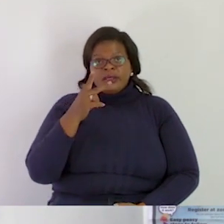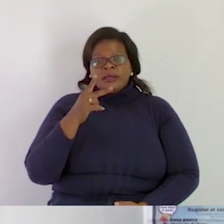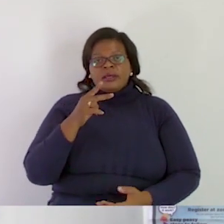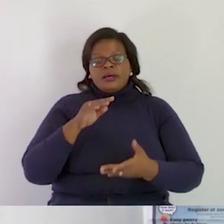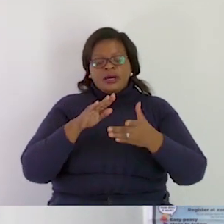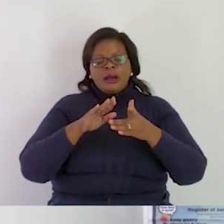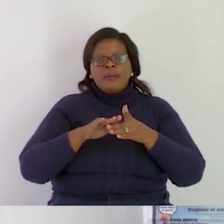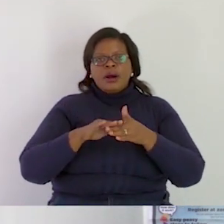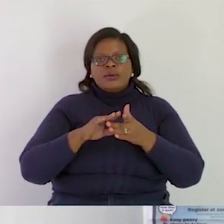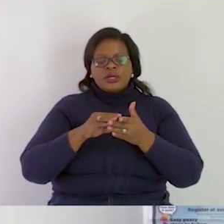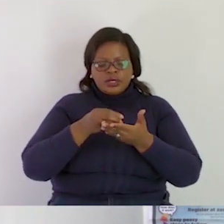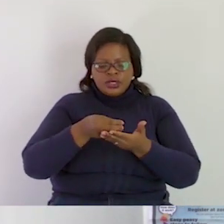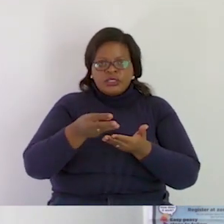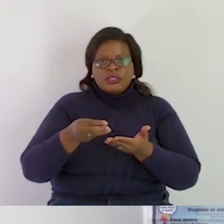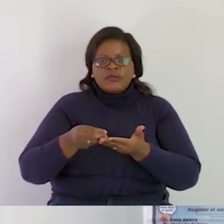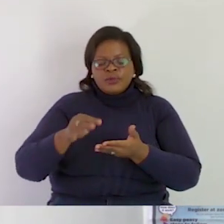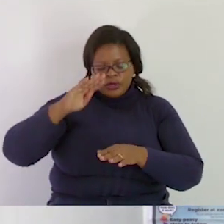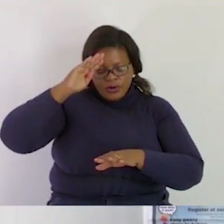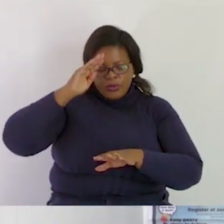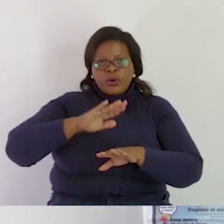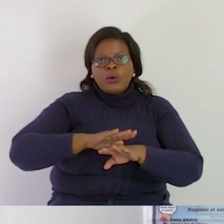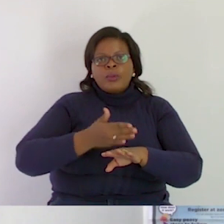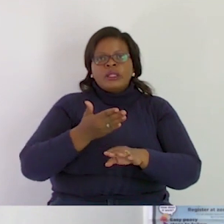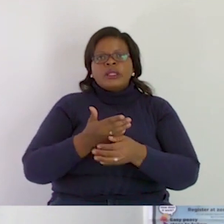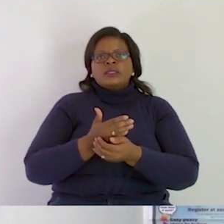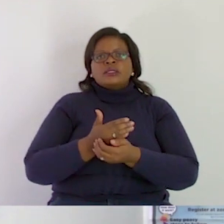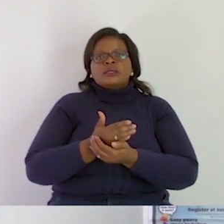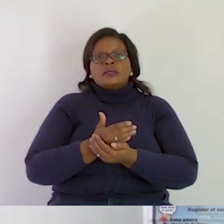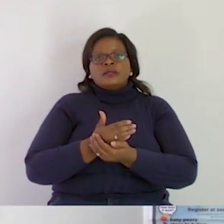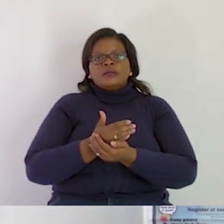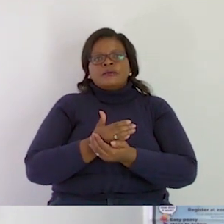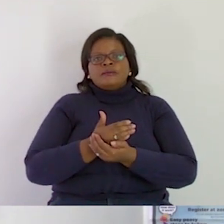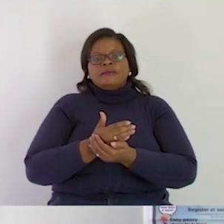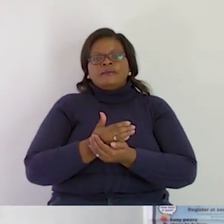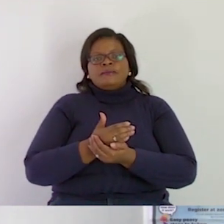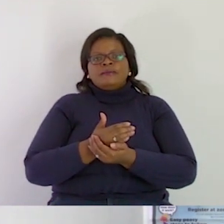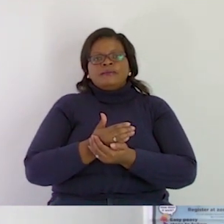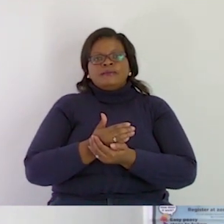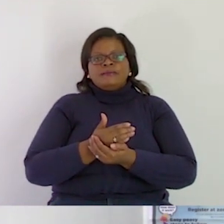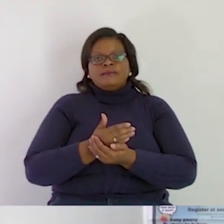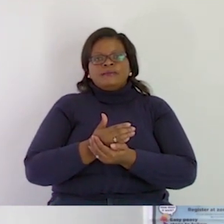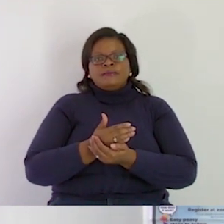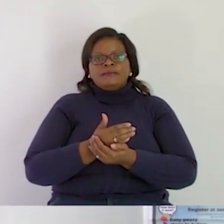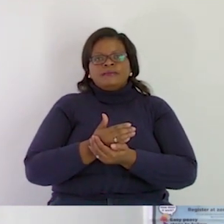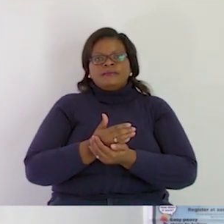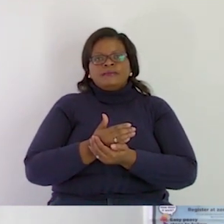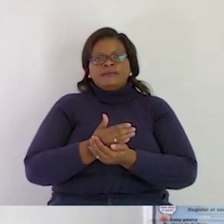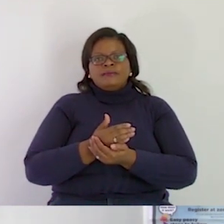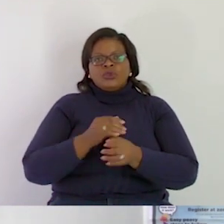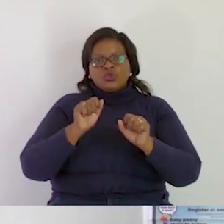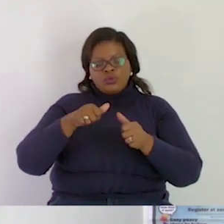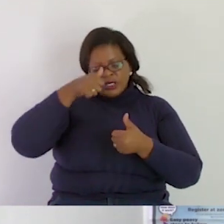property of today, which is distributive property. You need to remind